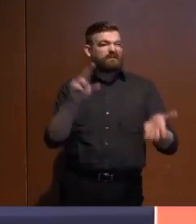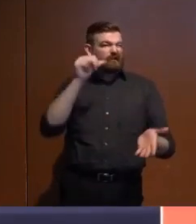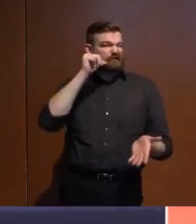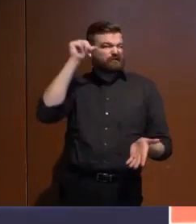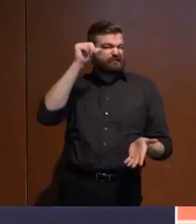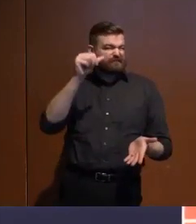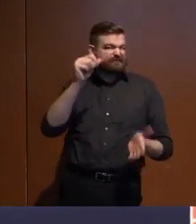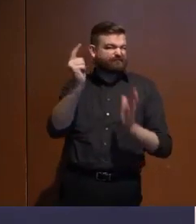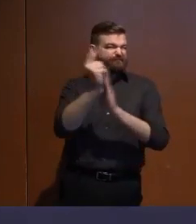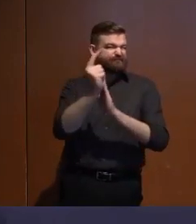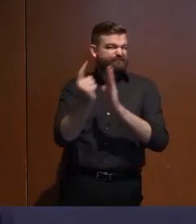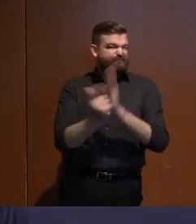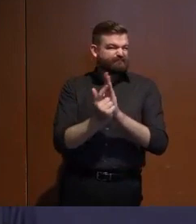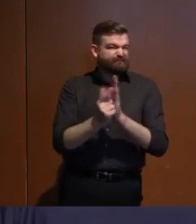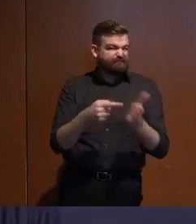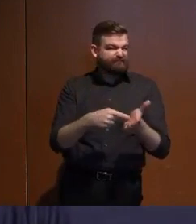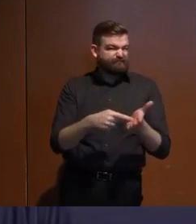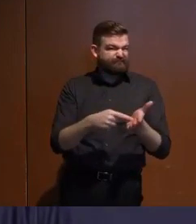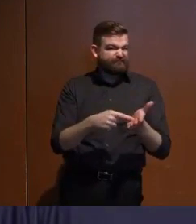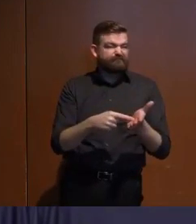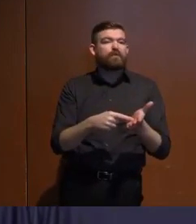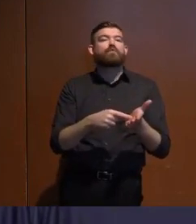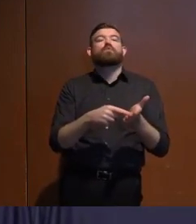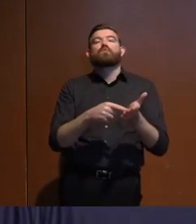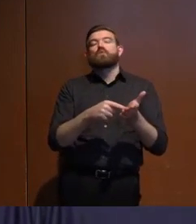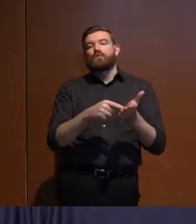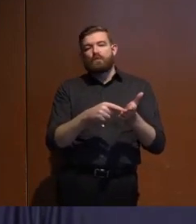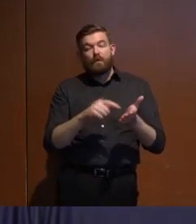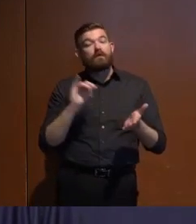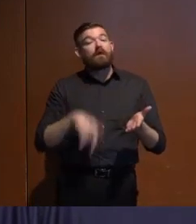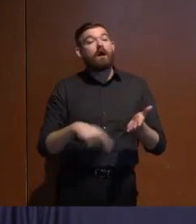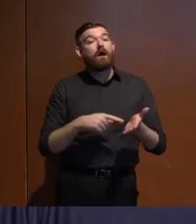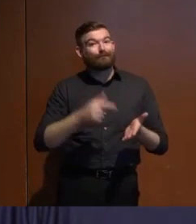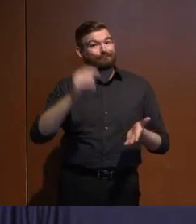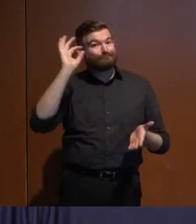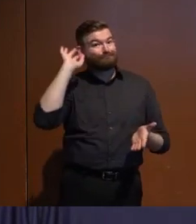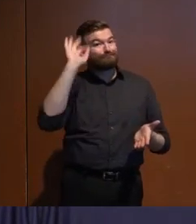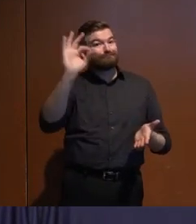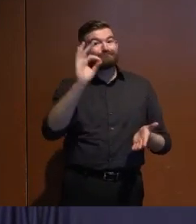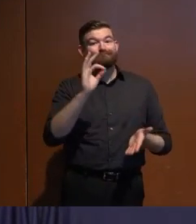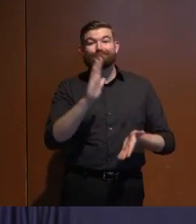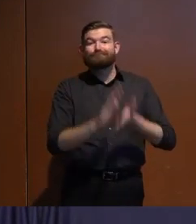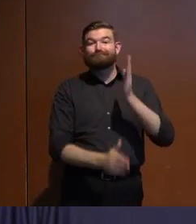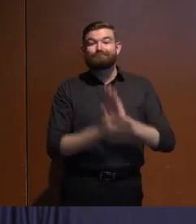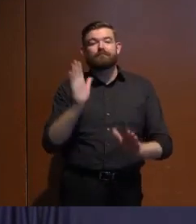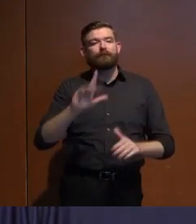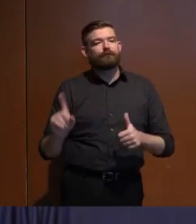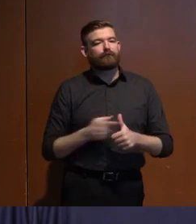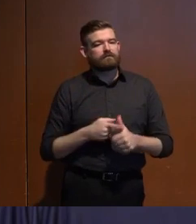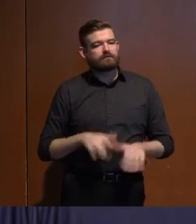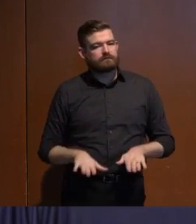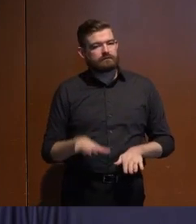have said, a welcome first step in helping us as a state make it through this emergency, but it is a welcome